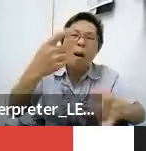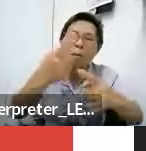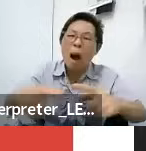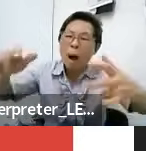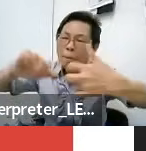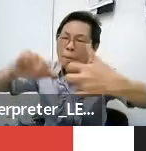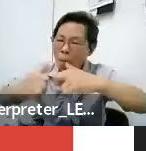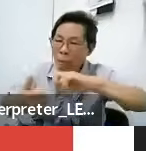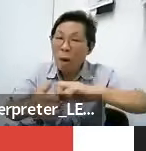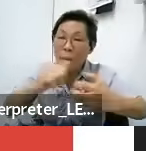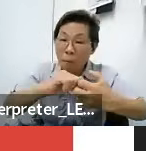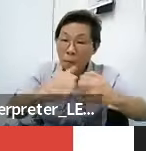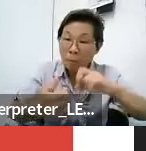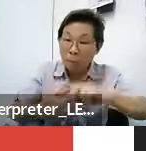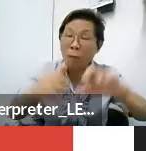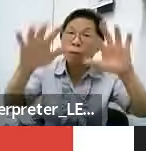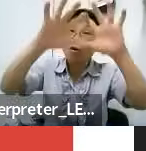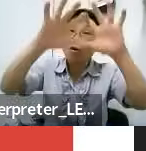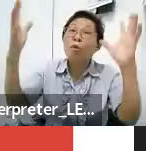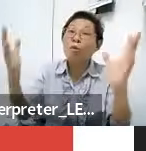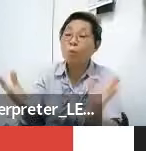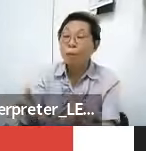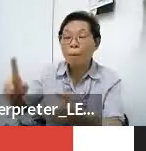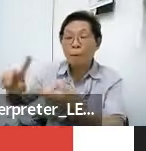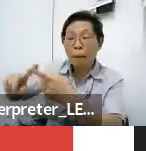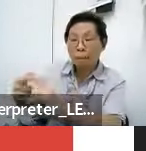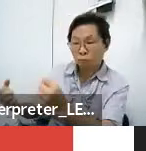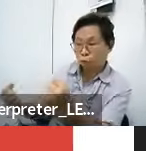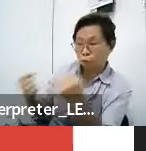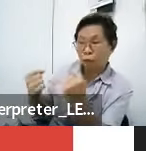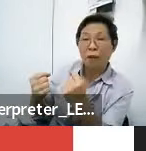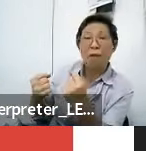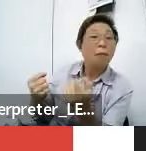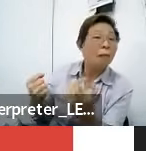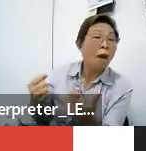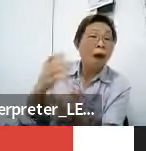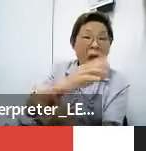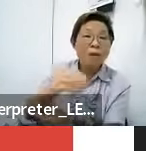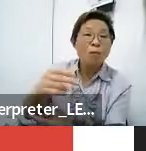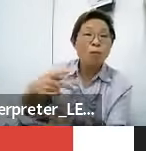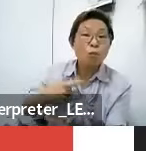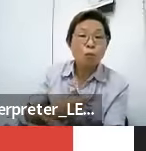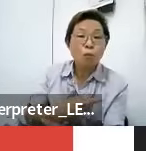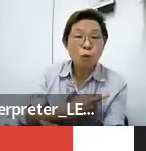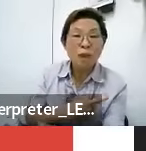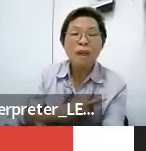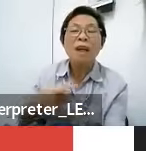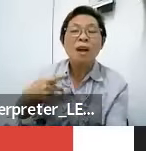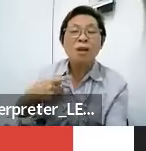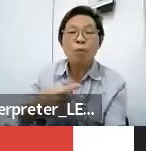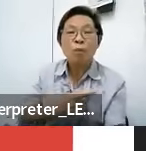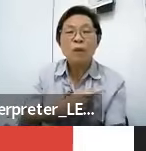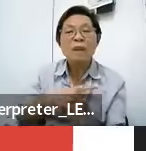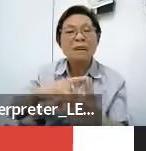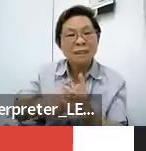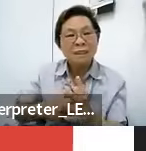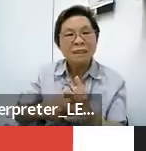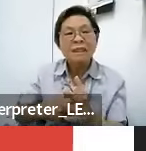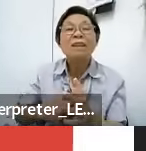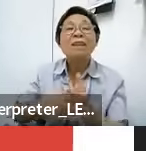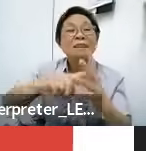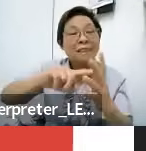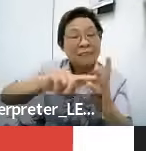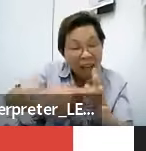also saw global partnerships strengthened, and also we forged new partnerships